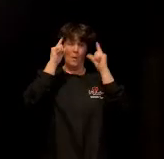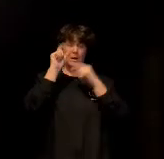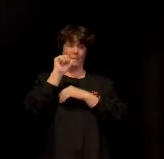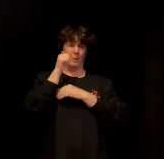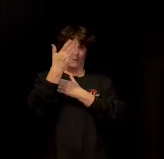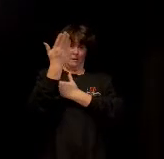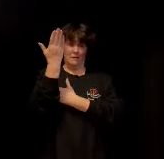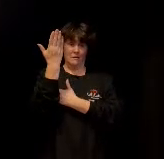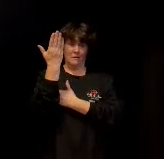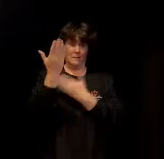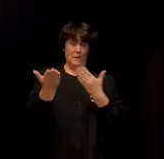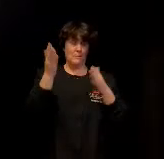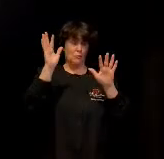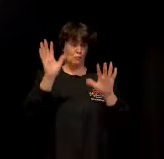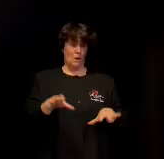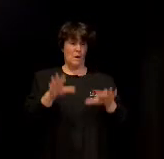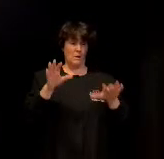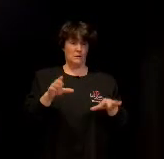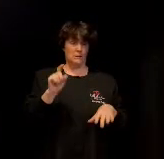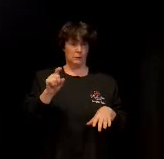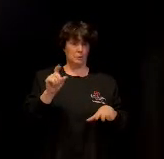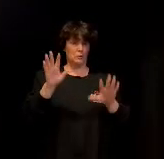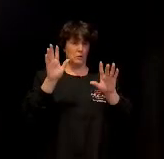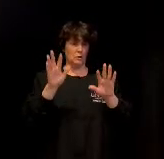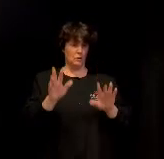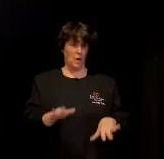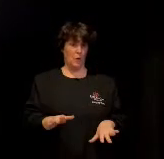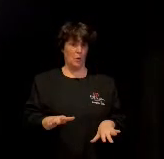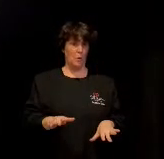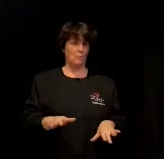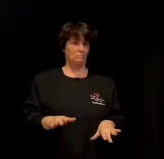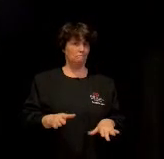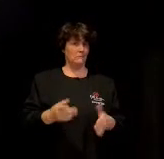It may be rain tomorrow. It's supposed to snow at some point.